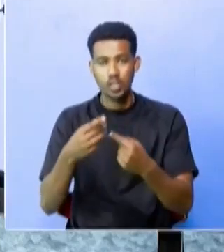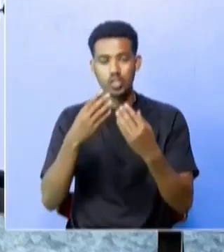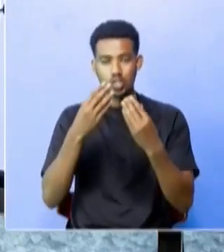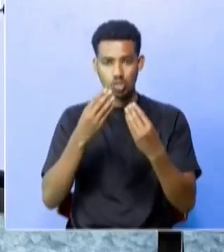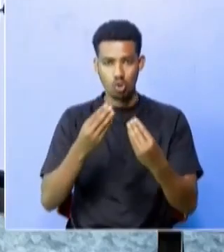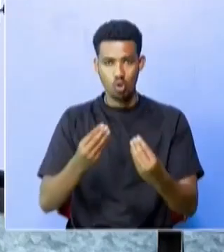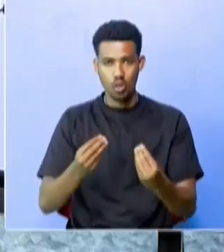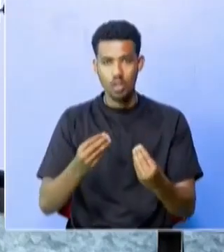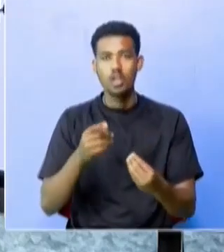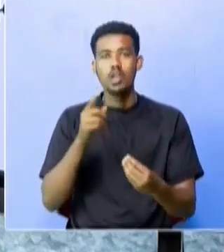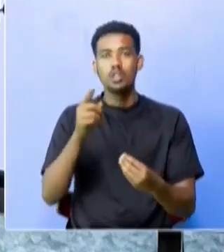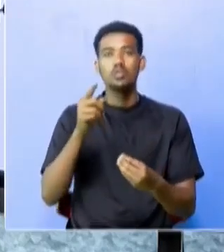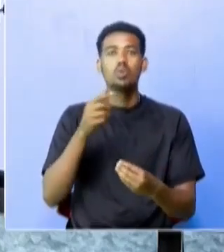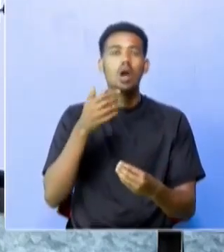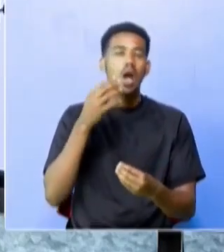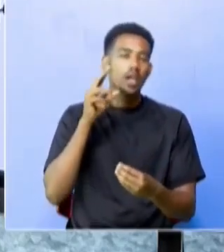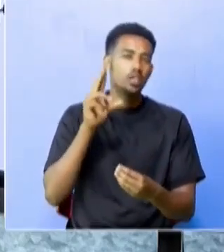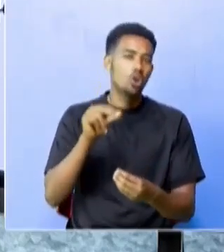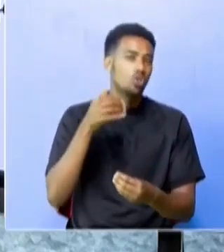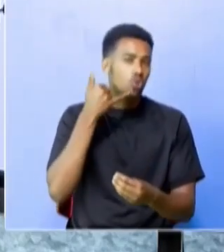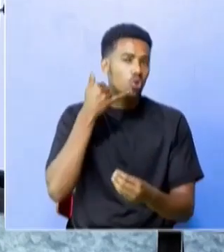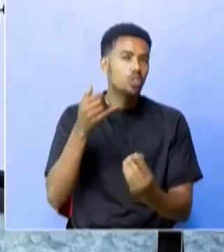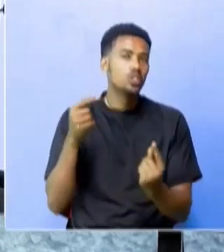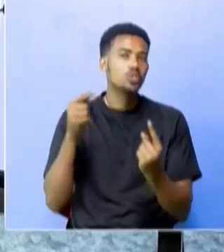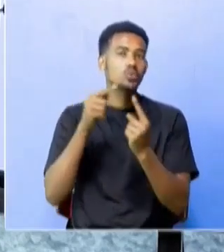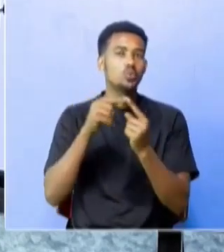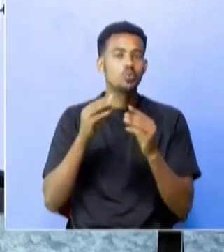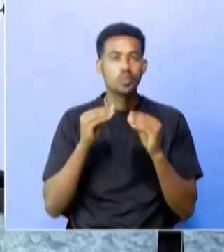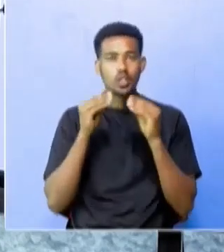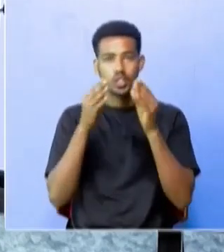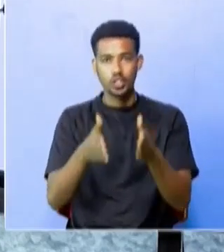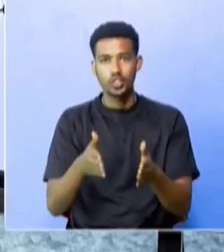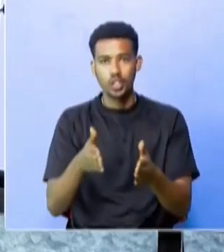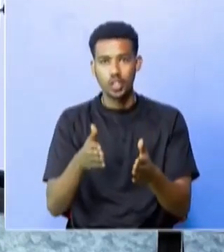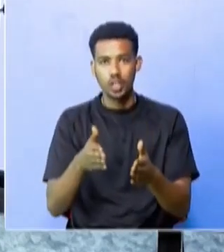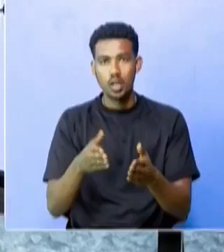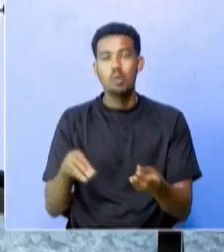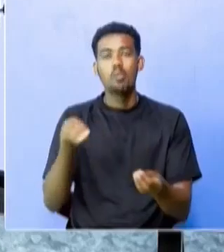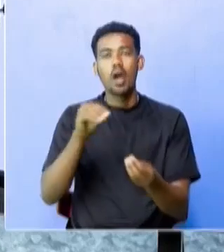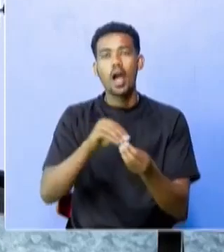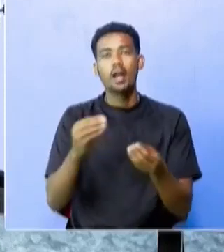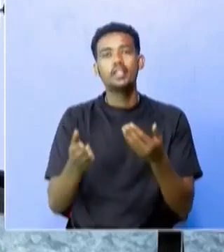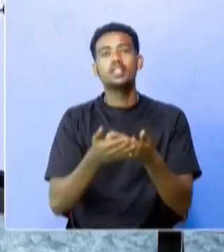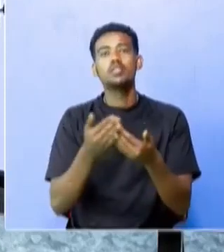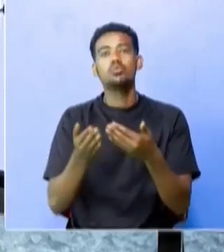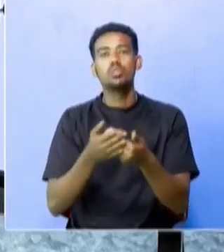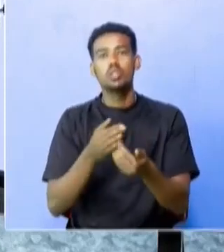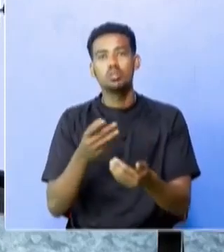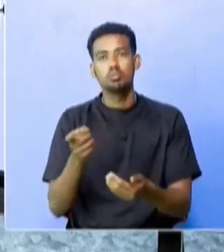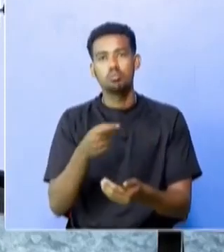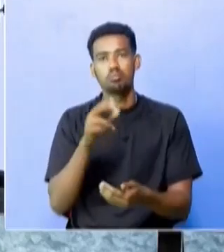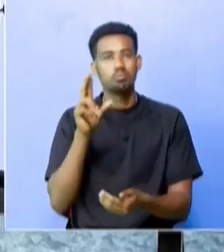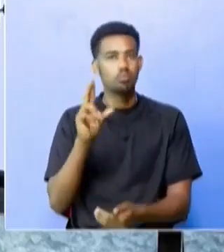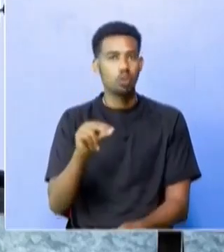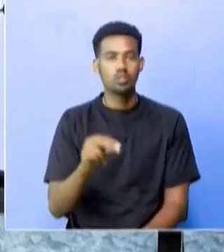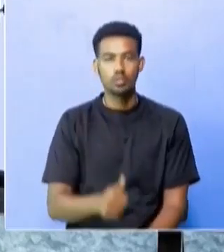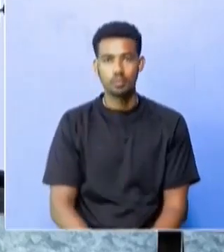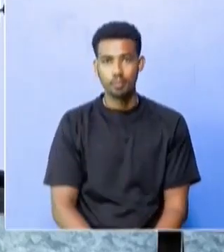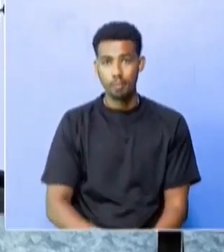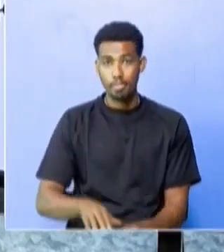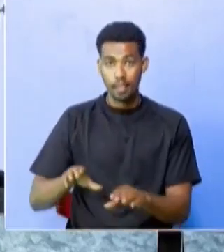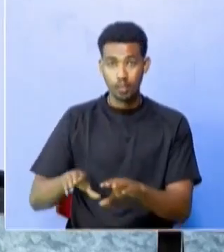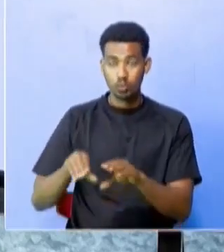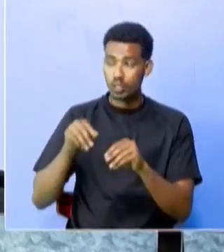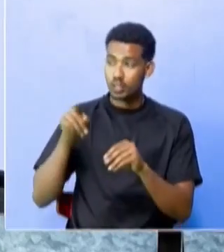are not calling to the teacher. By adding easily, what? Not. Students, this